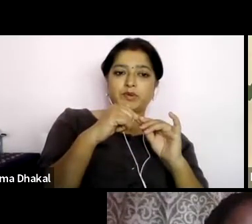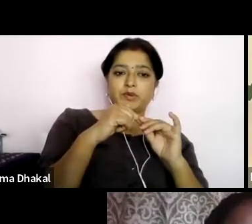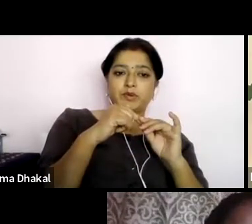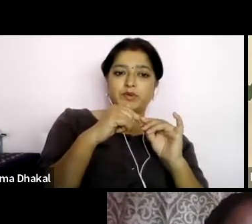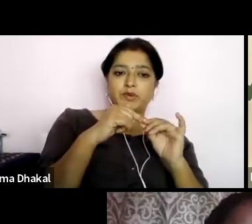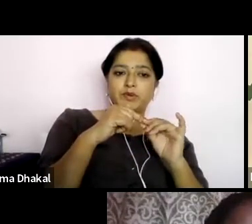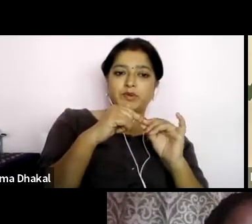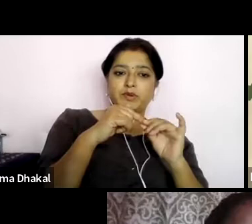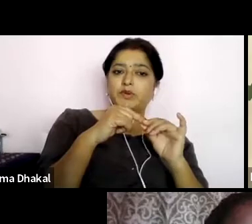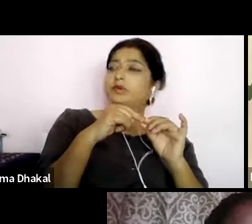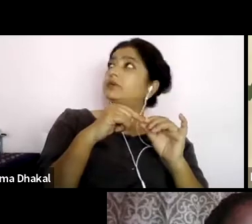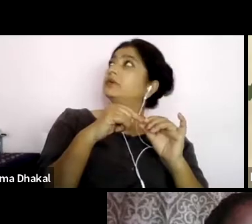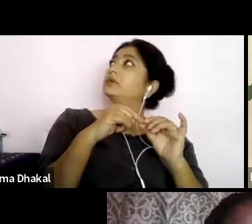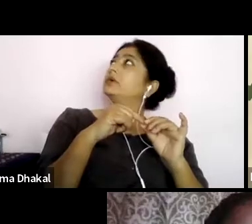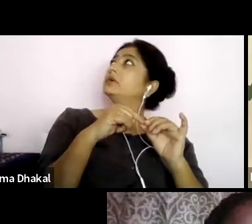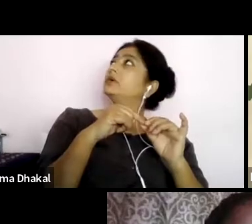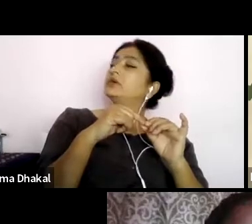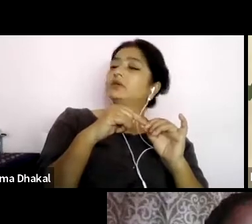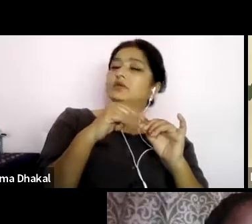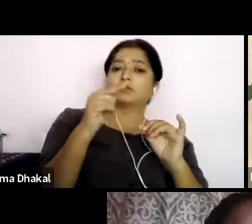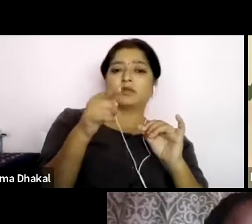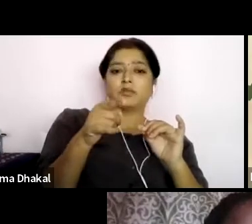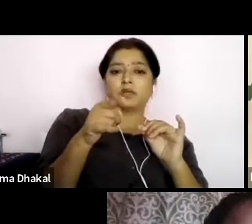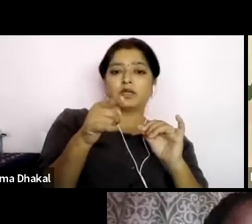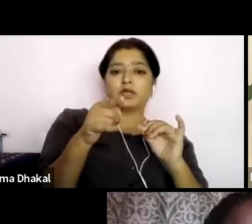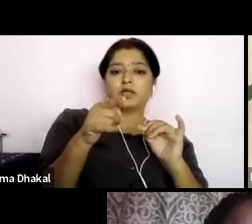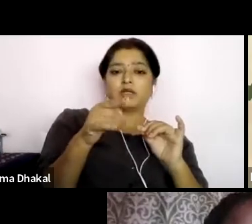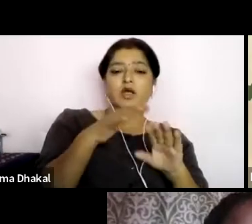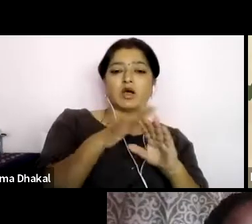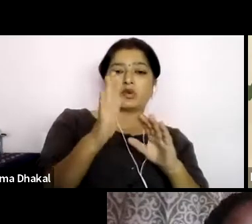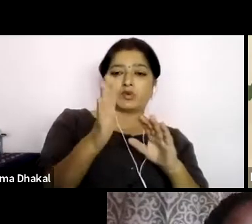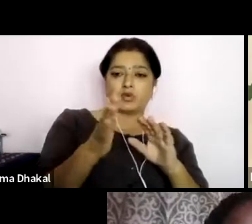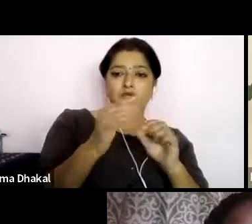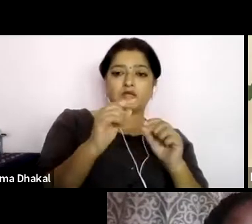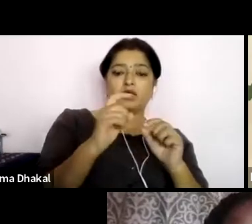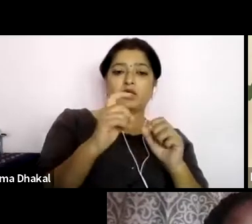bit on just your question?